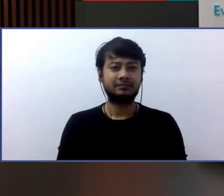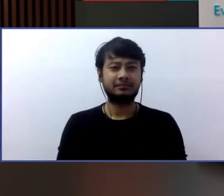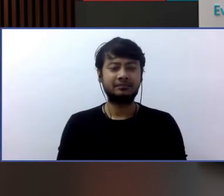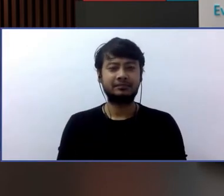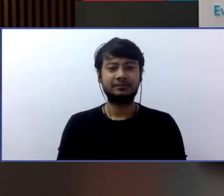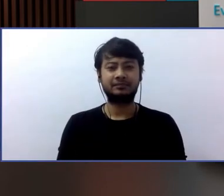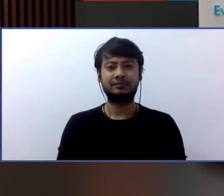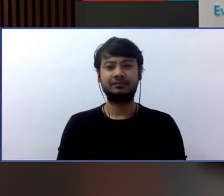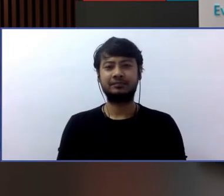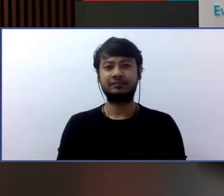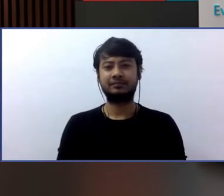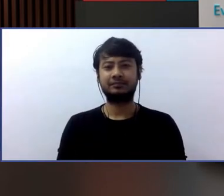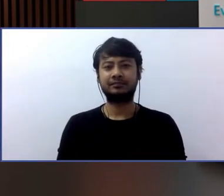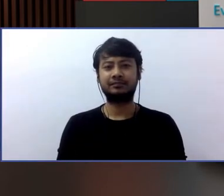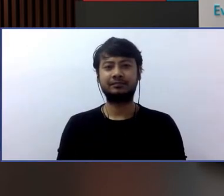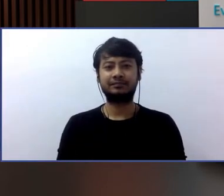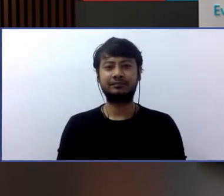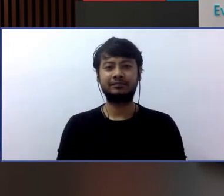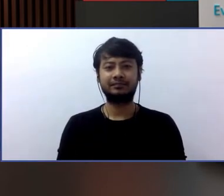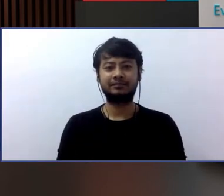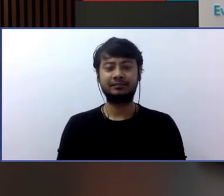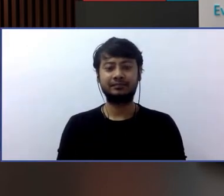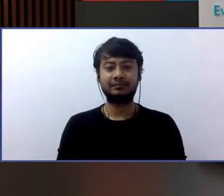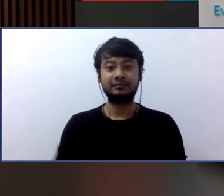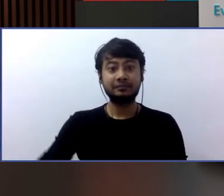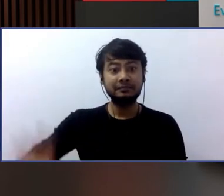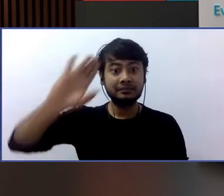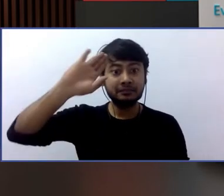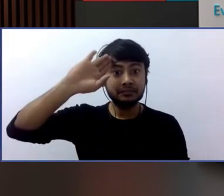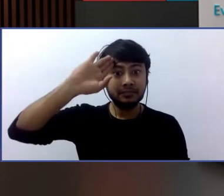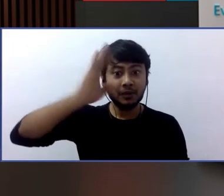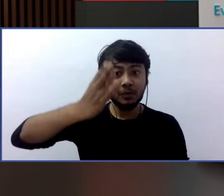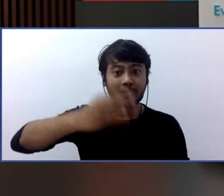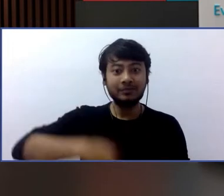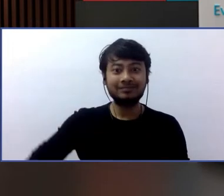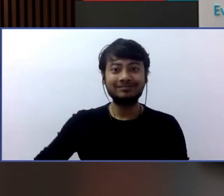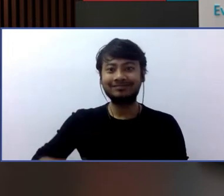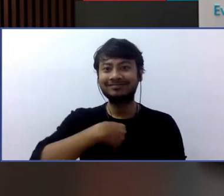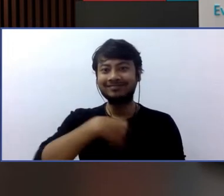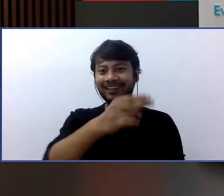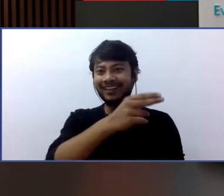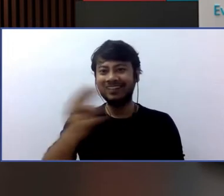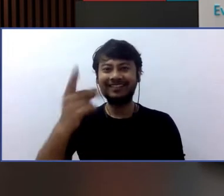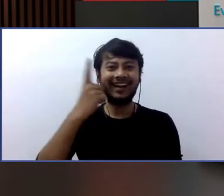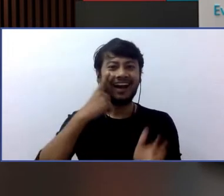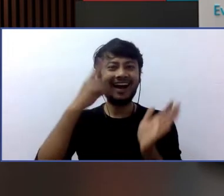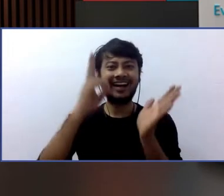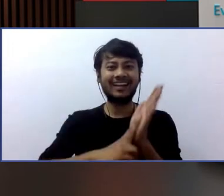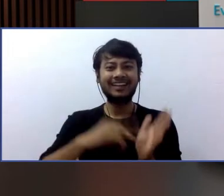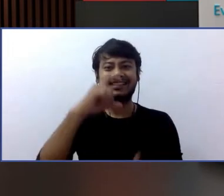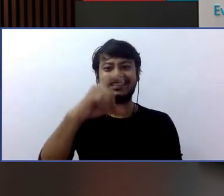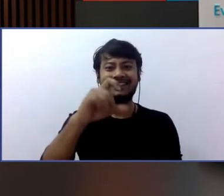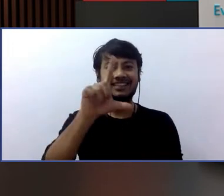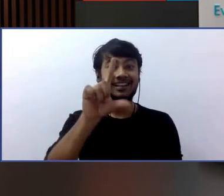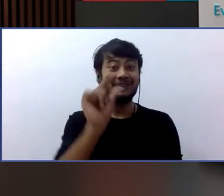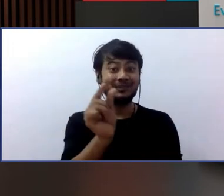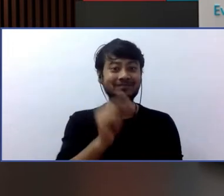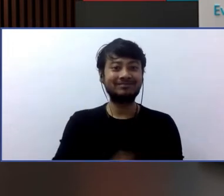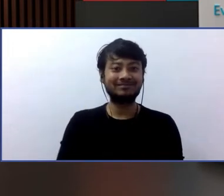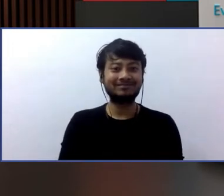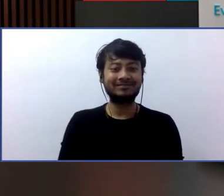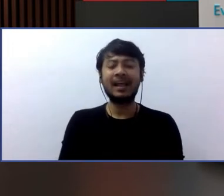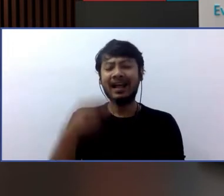Hi, hello. My name is Inclu. Every name has a meaning, and